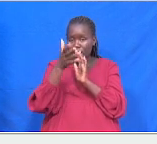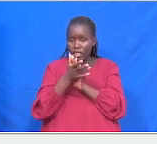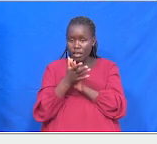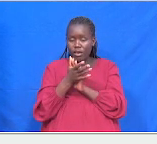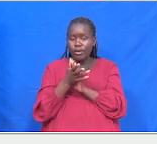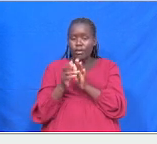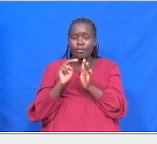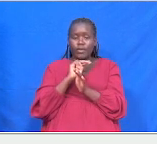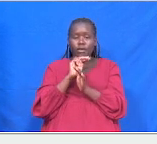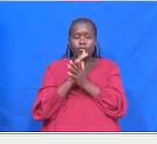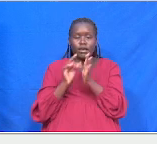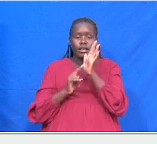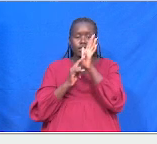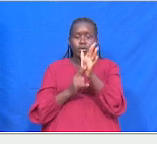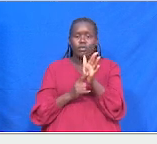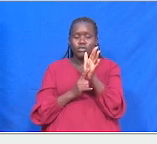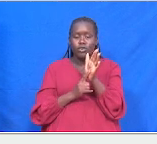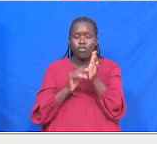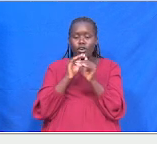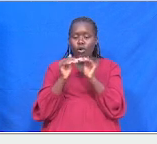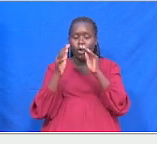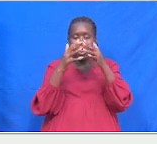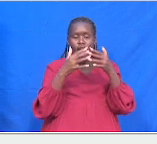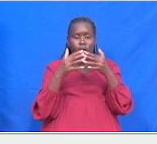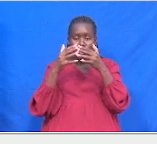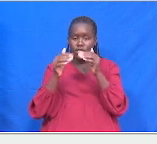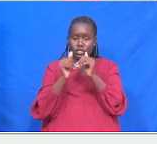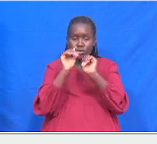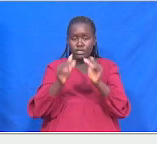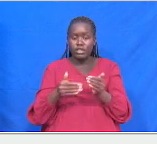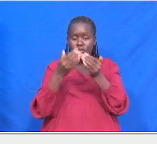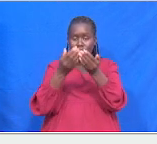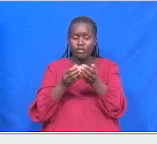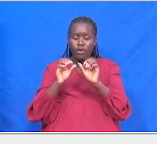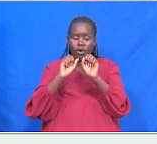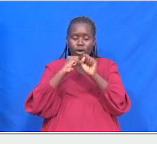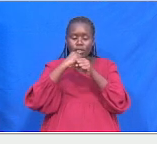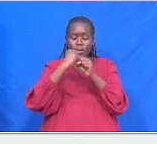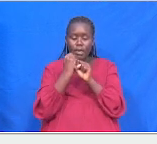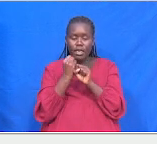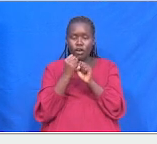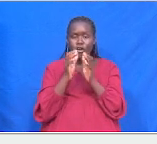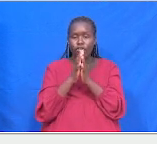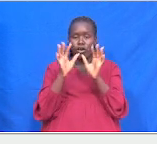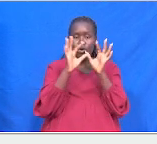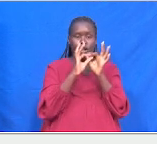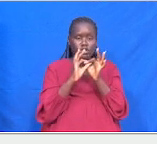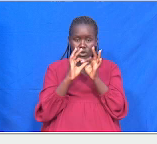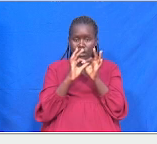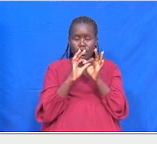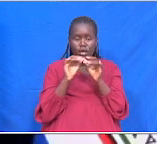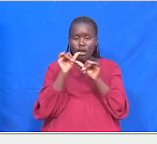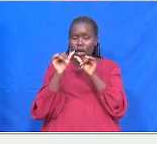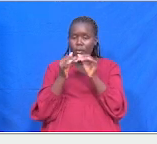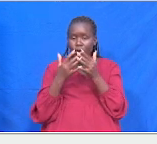feature of government formation in all democracies in the world that provide the formation of coalitions. My pronouncements on the issue,